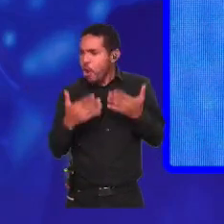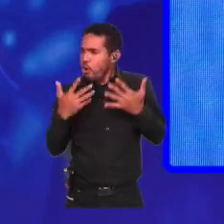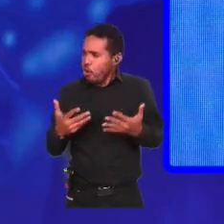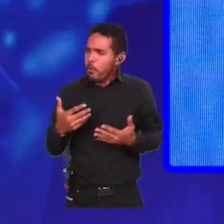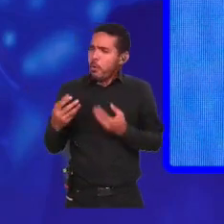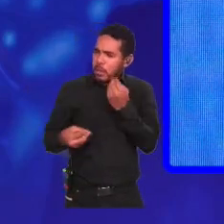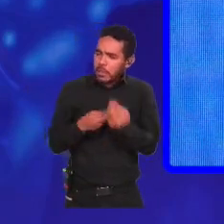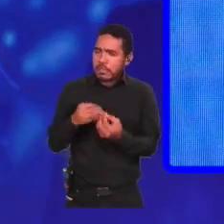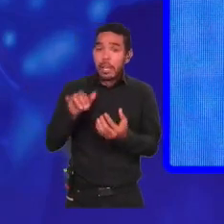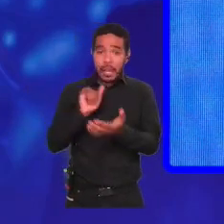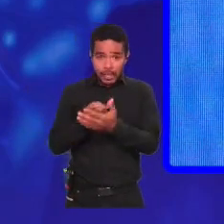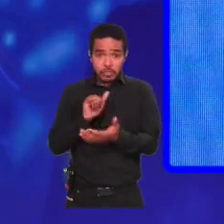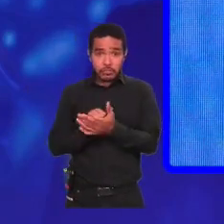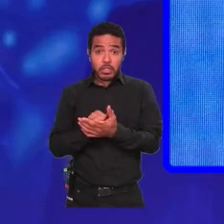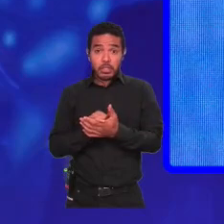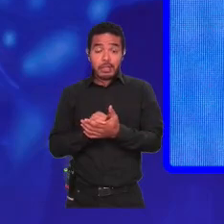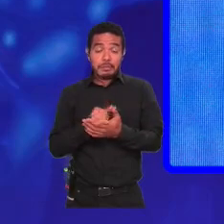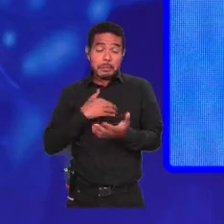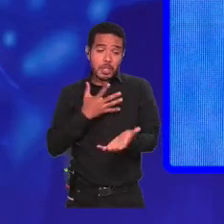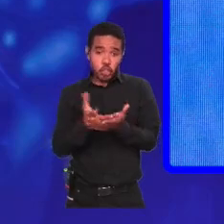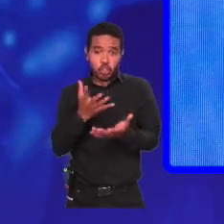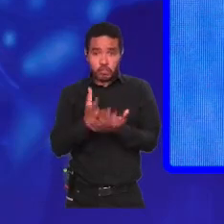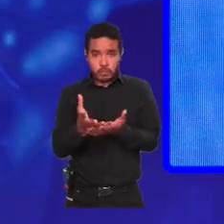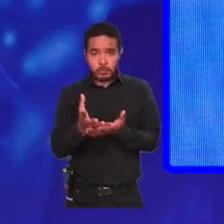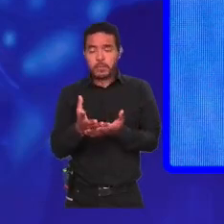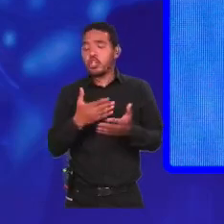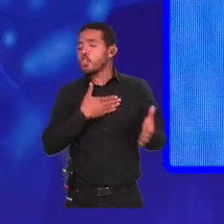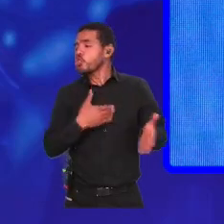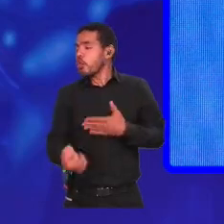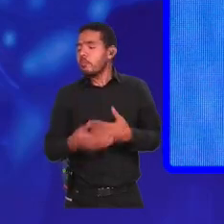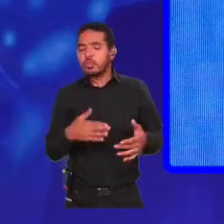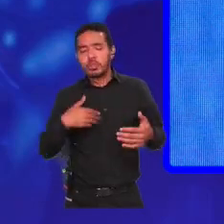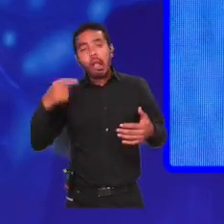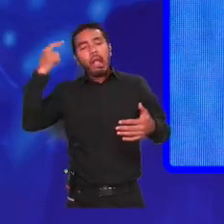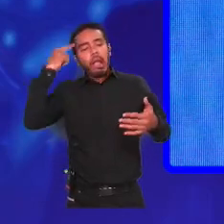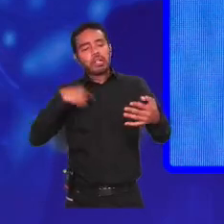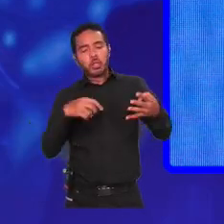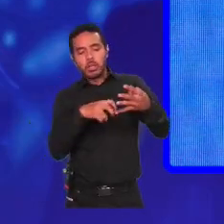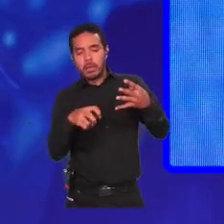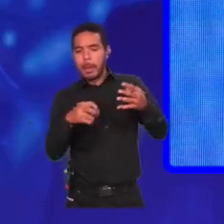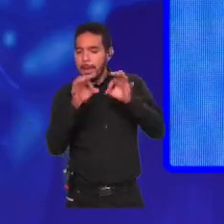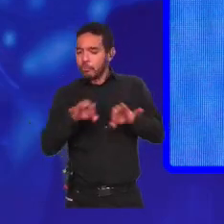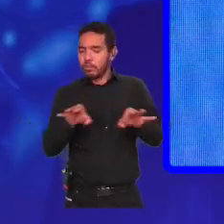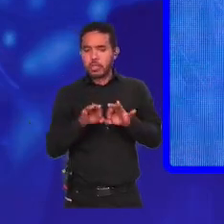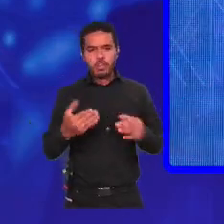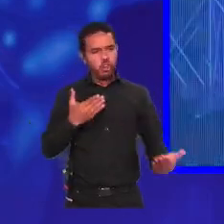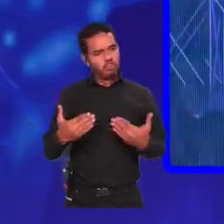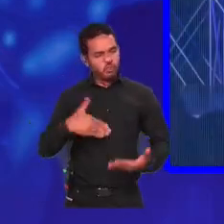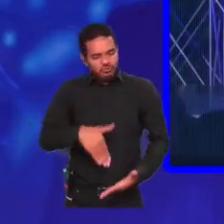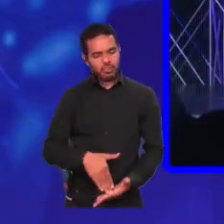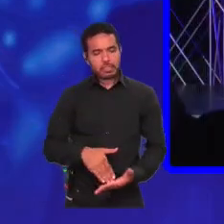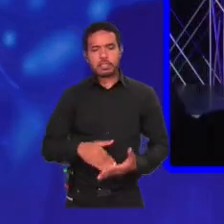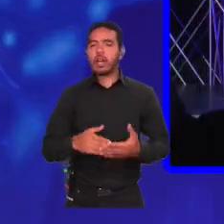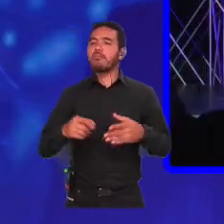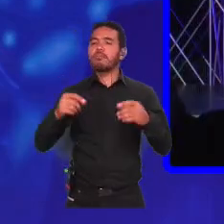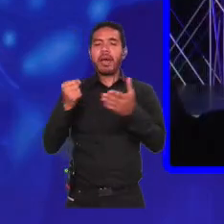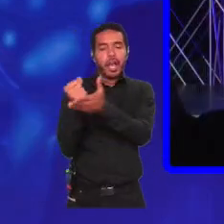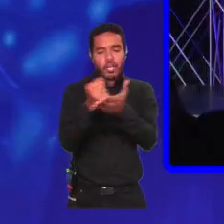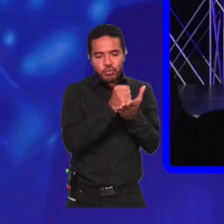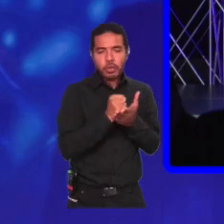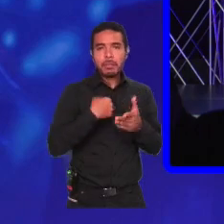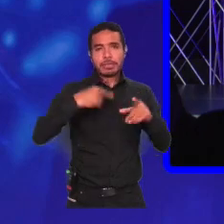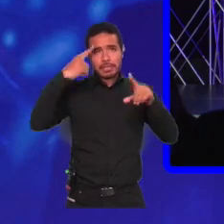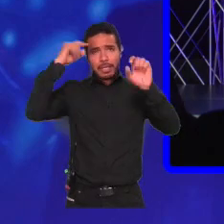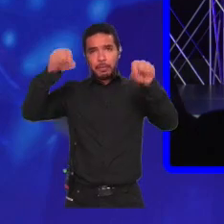that's my advice. Again, it doesn't matter which level you're in, confidence, collaboration, and capabilities. Okay, the last question